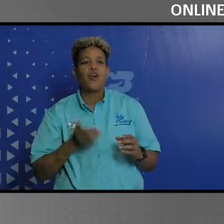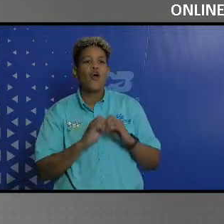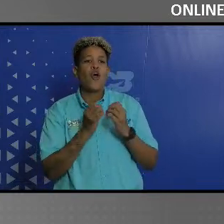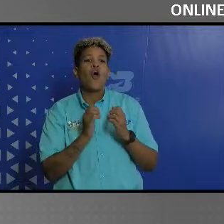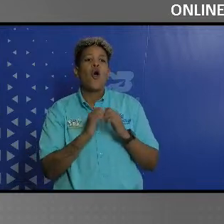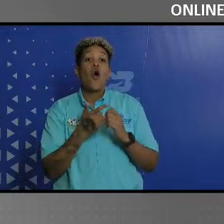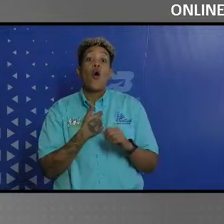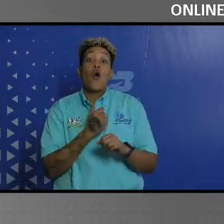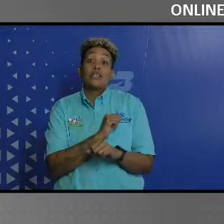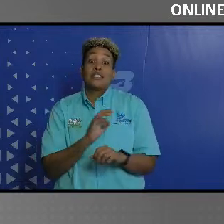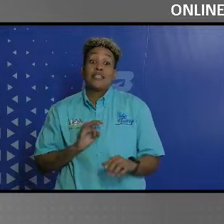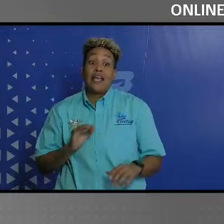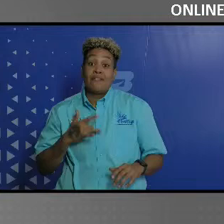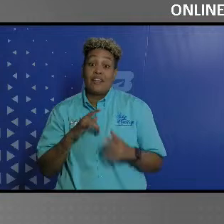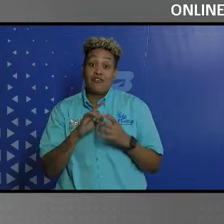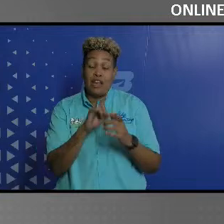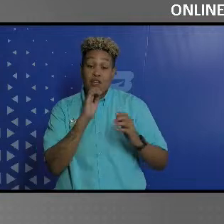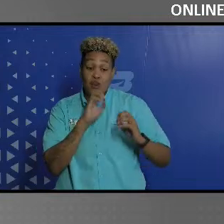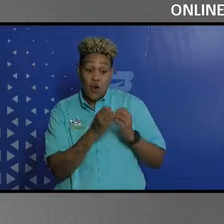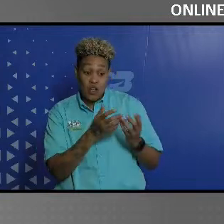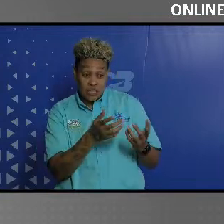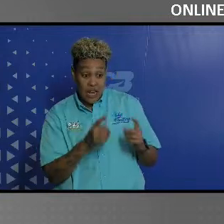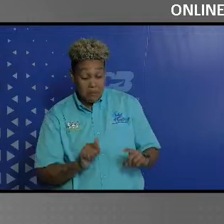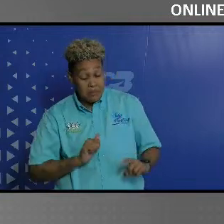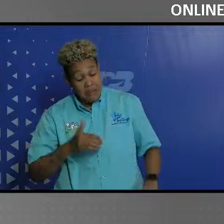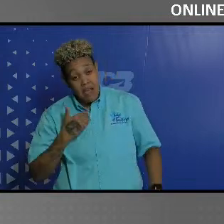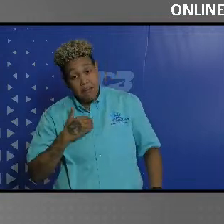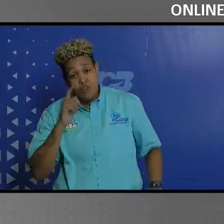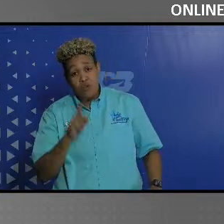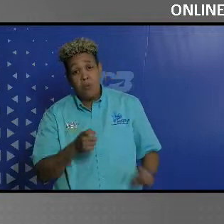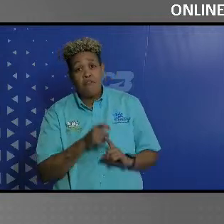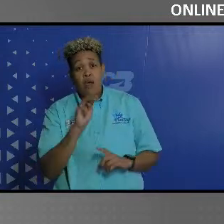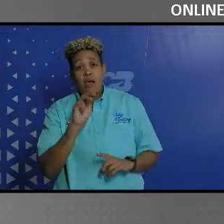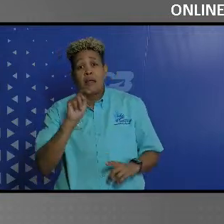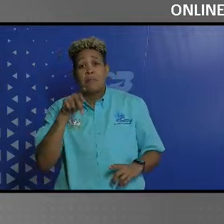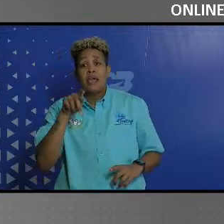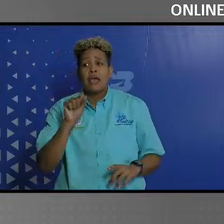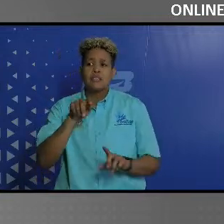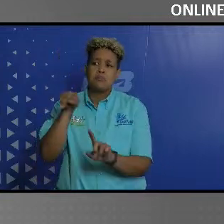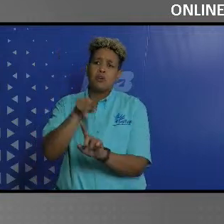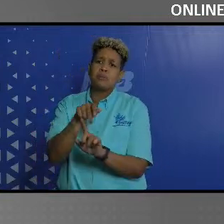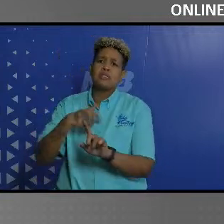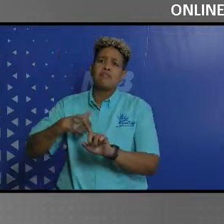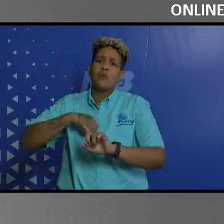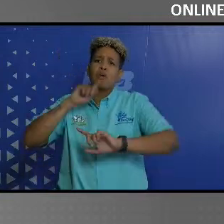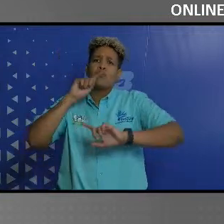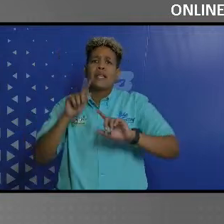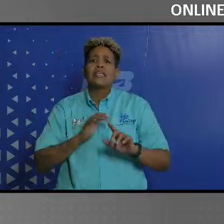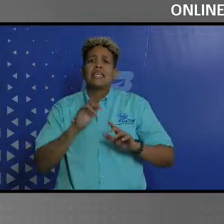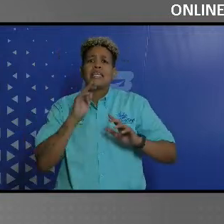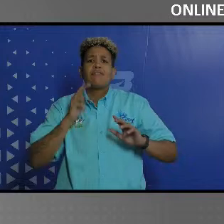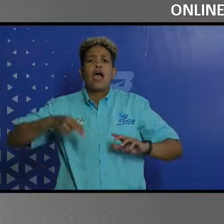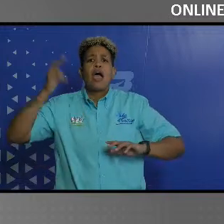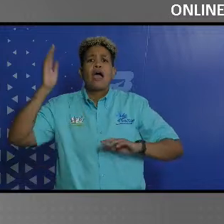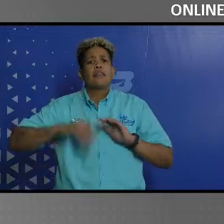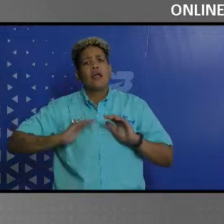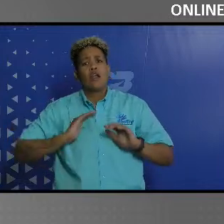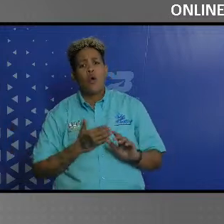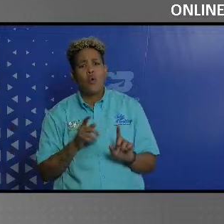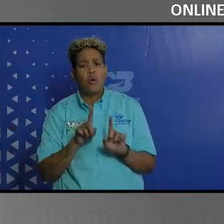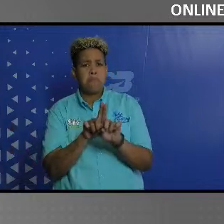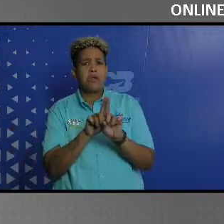employees feeling about the organization. And I'm pleased to report that from an NPS perspective, we are significantly higher than that of our